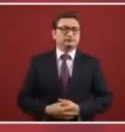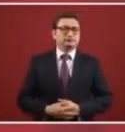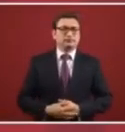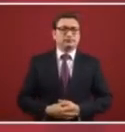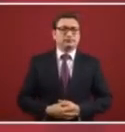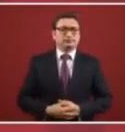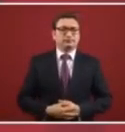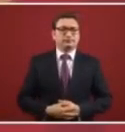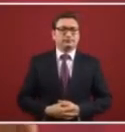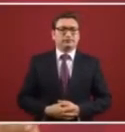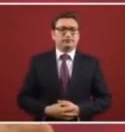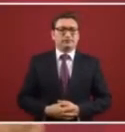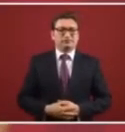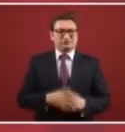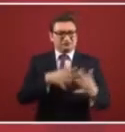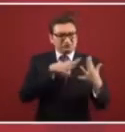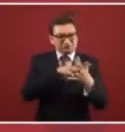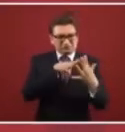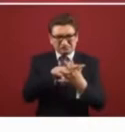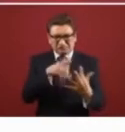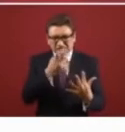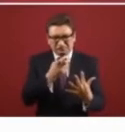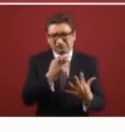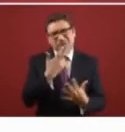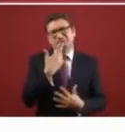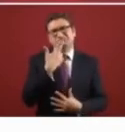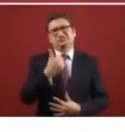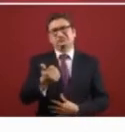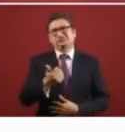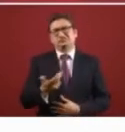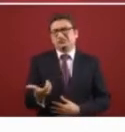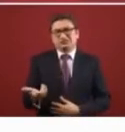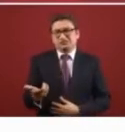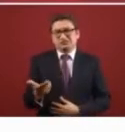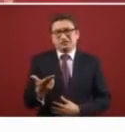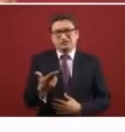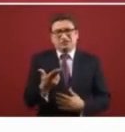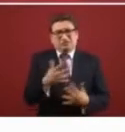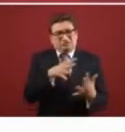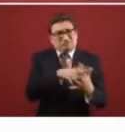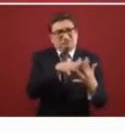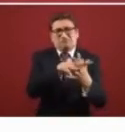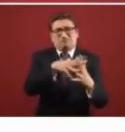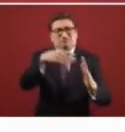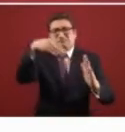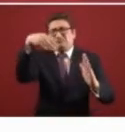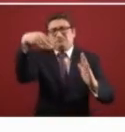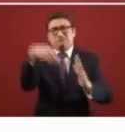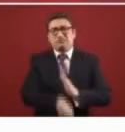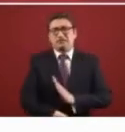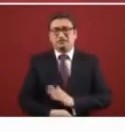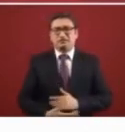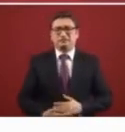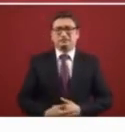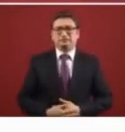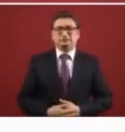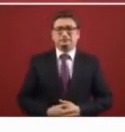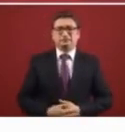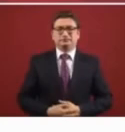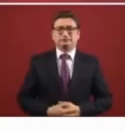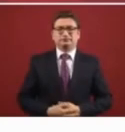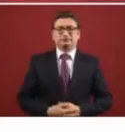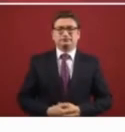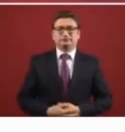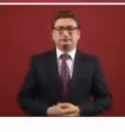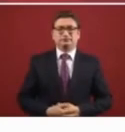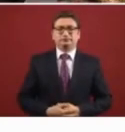que no es opción. That it is not resultó un fracaso. It turned out to be a total failure.